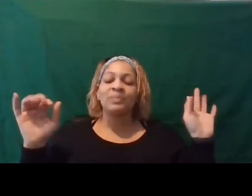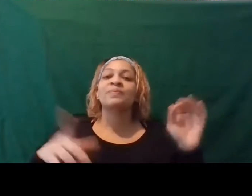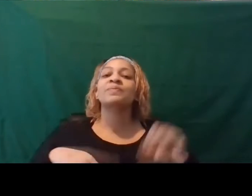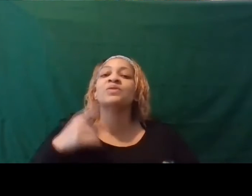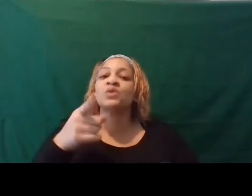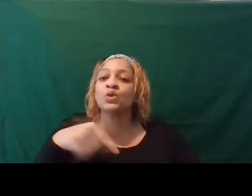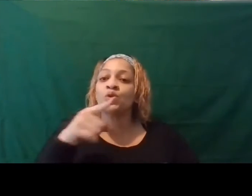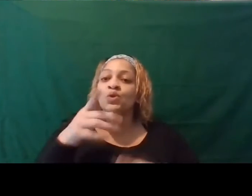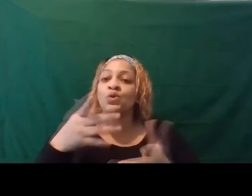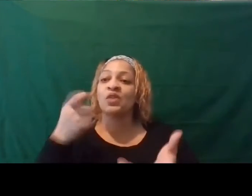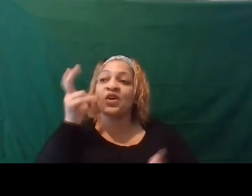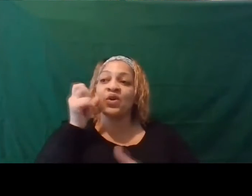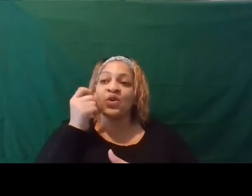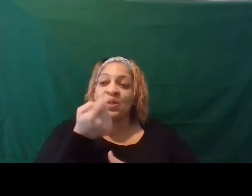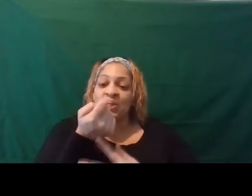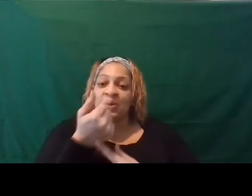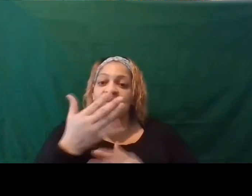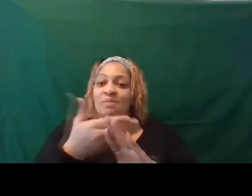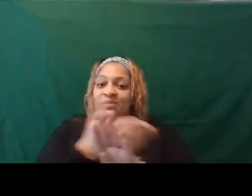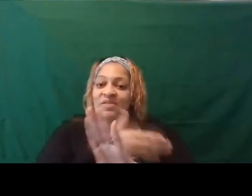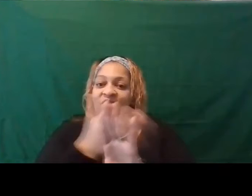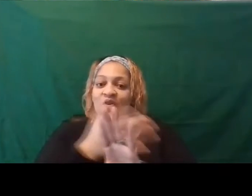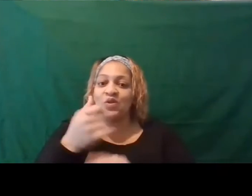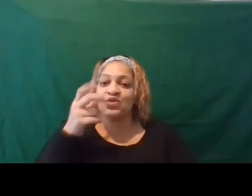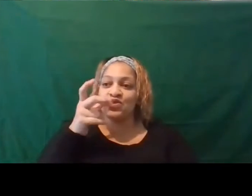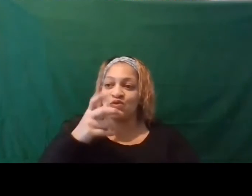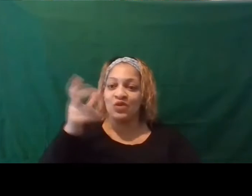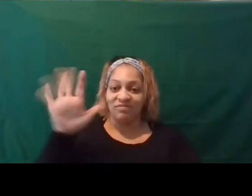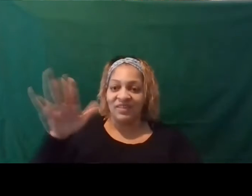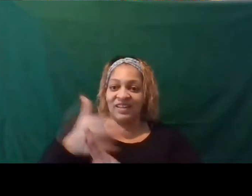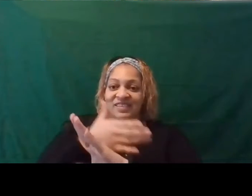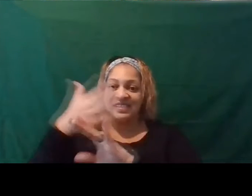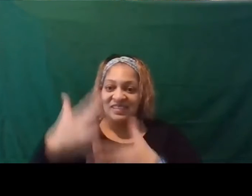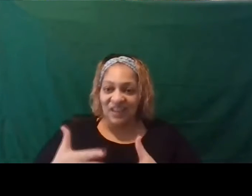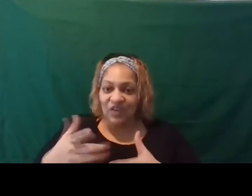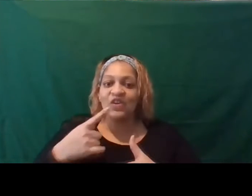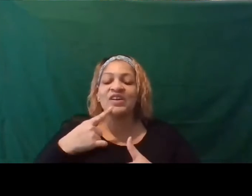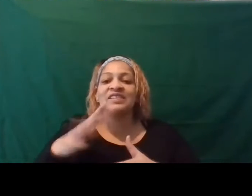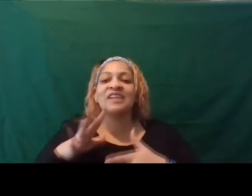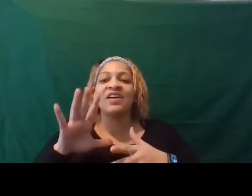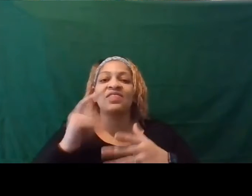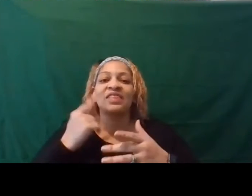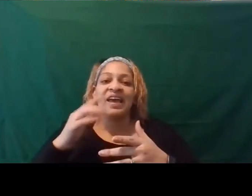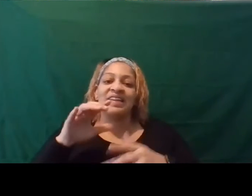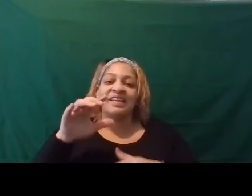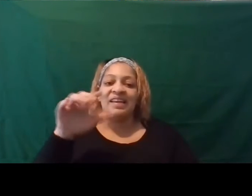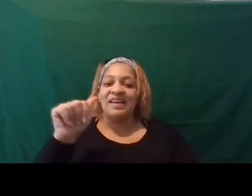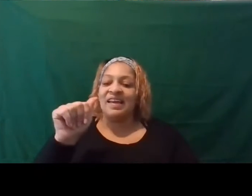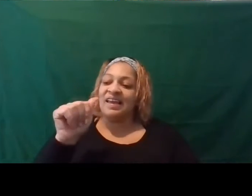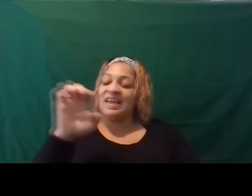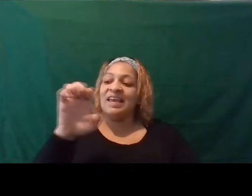little bit earlier, then you heard Amashandra sing this amazing song regarding emancipation,